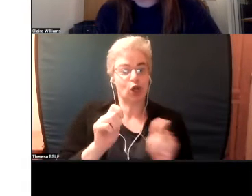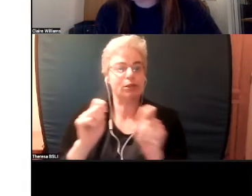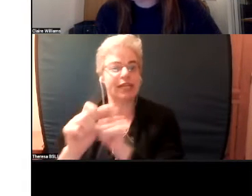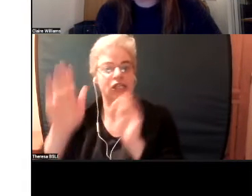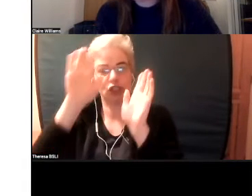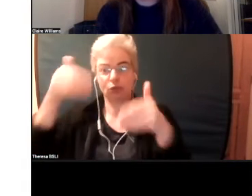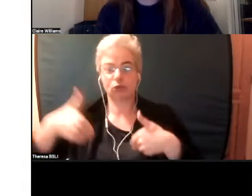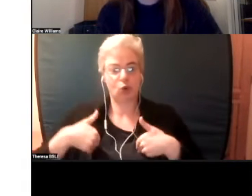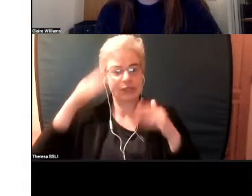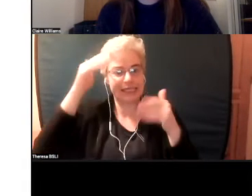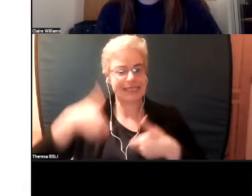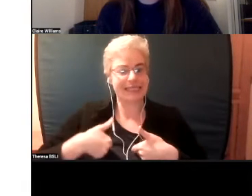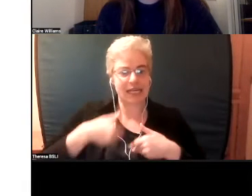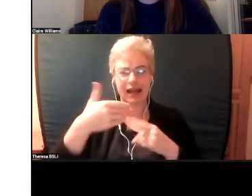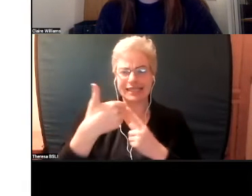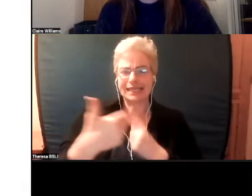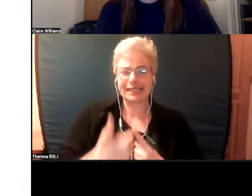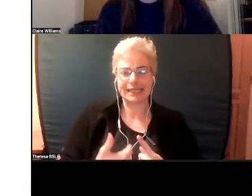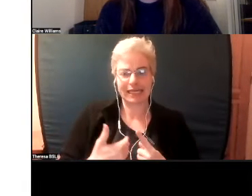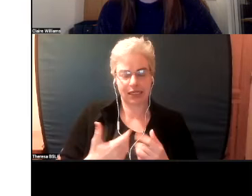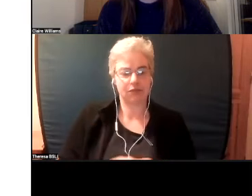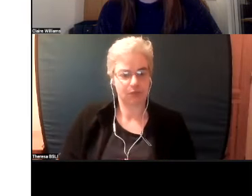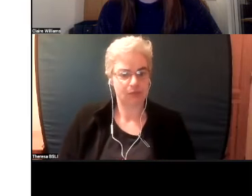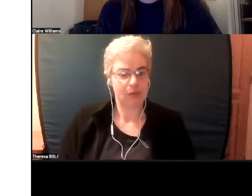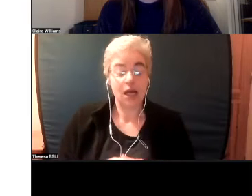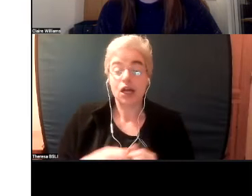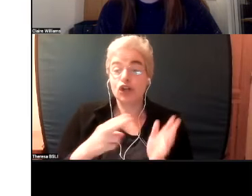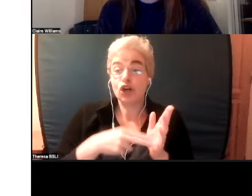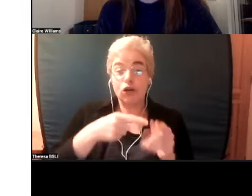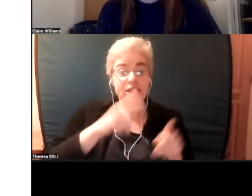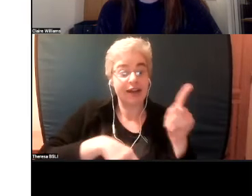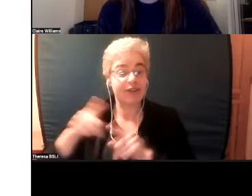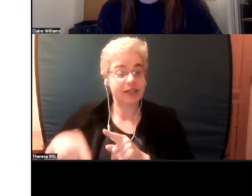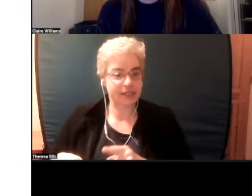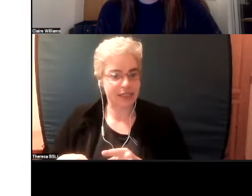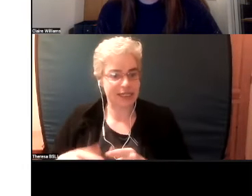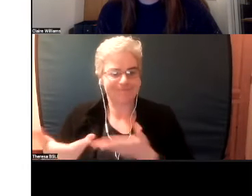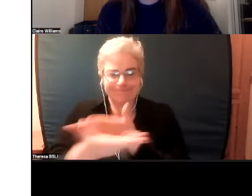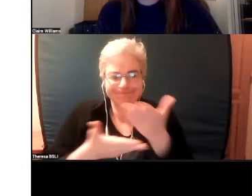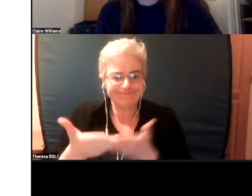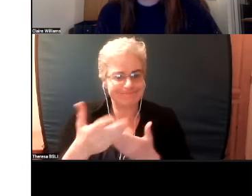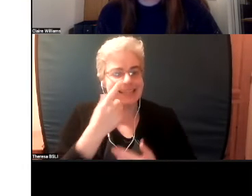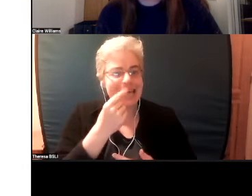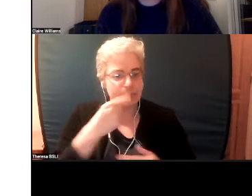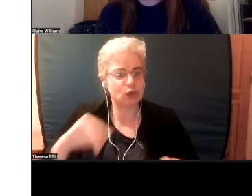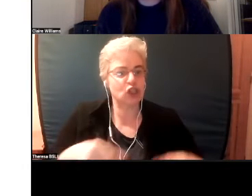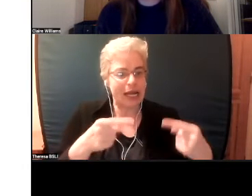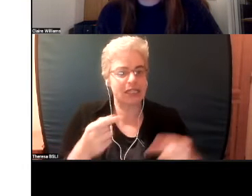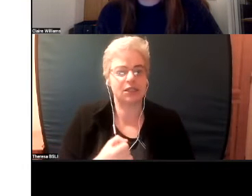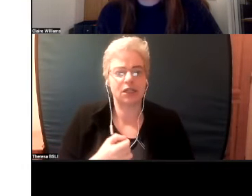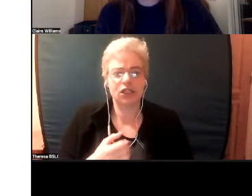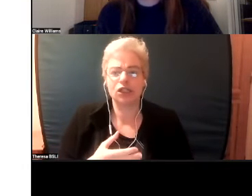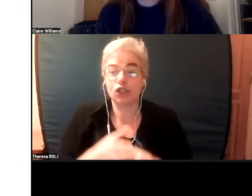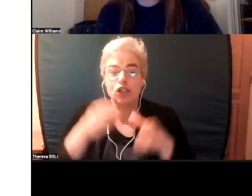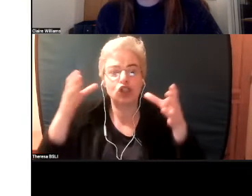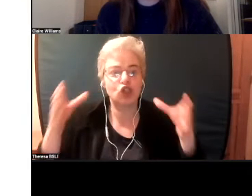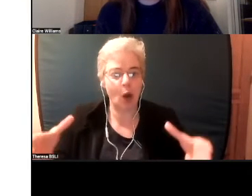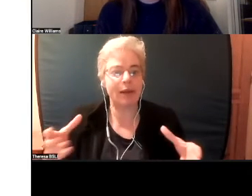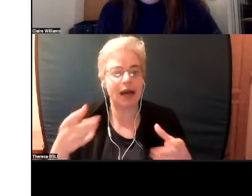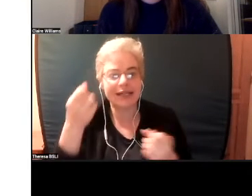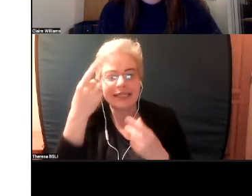Neurodiversity discourse enables a challenge to dominant understandings of autism as a neurological deficit, instead focusing on autism as a